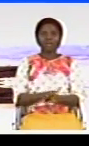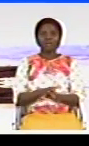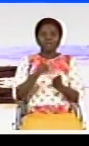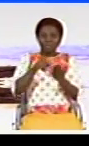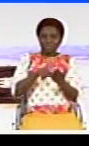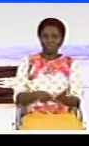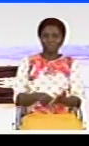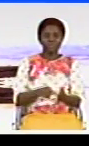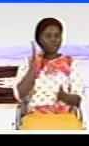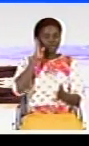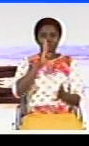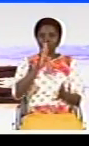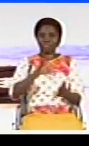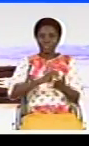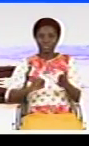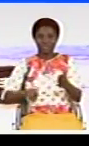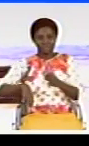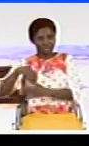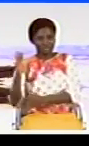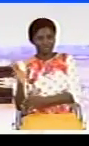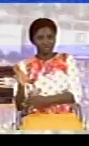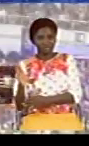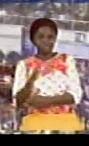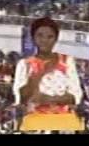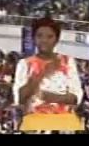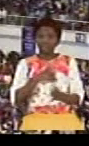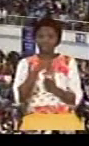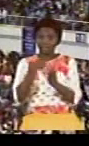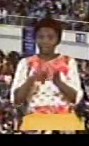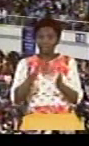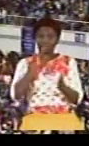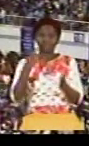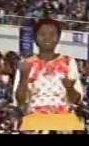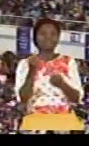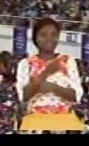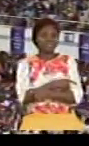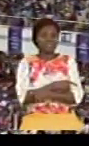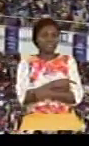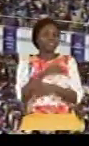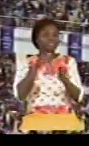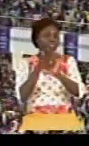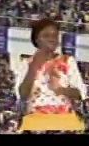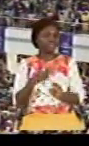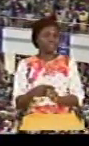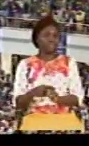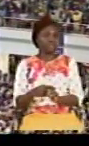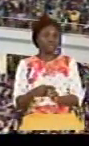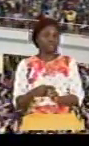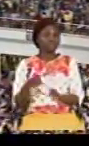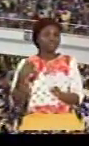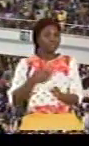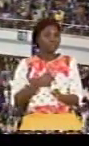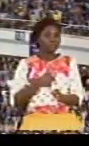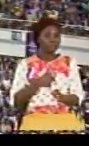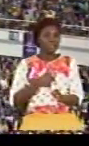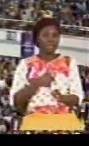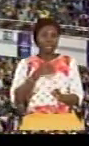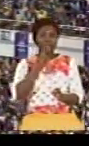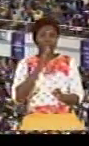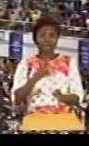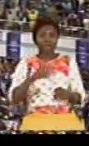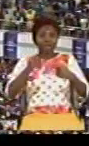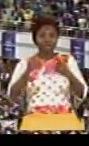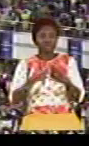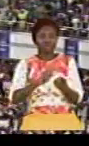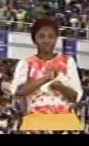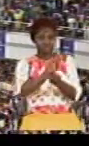taken away. And this is the day. We're going to exchange the wilderness for the